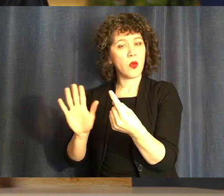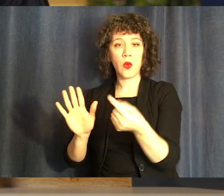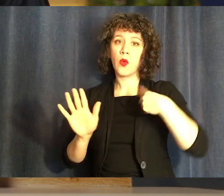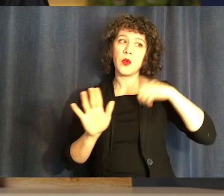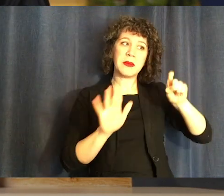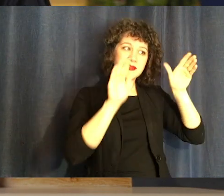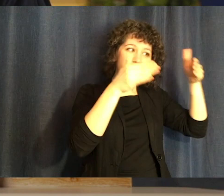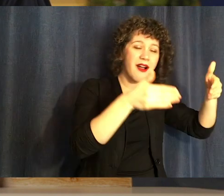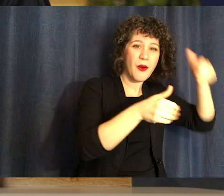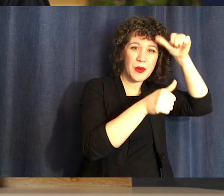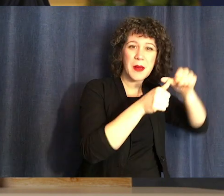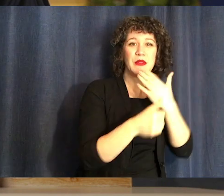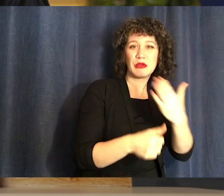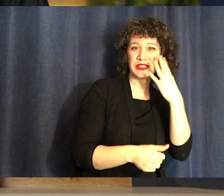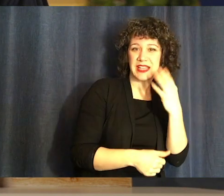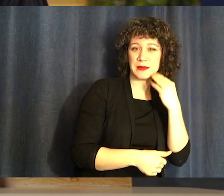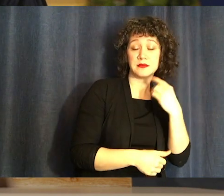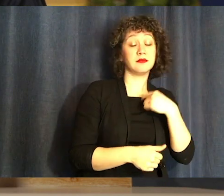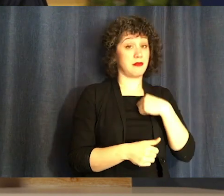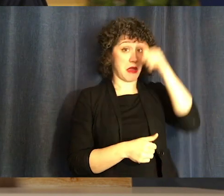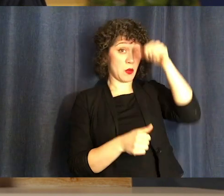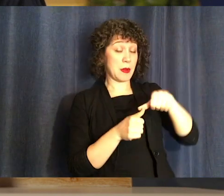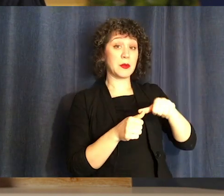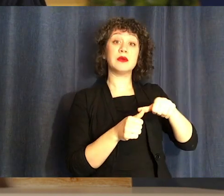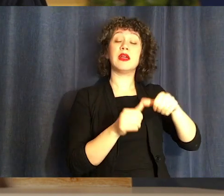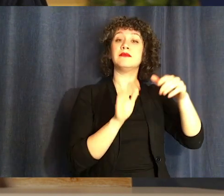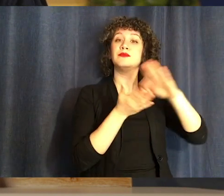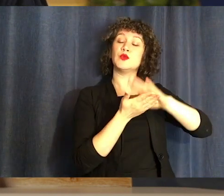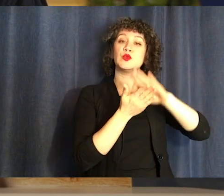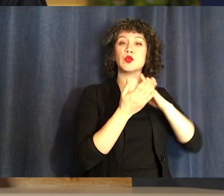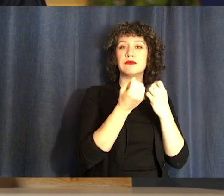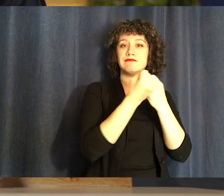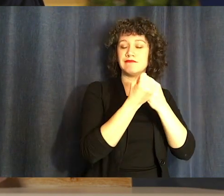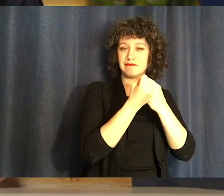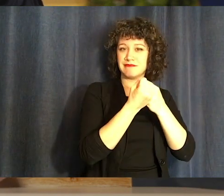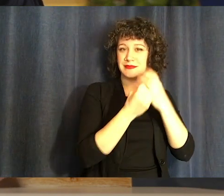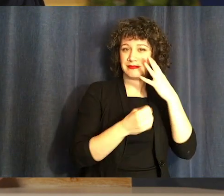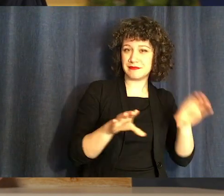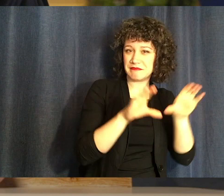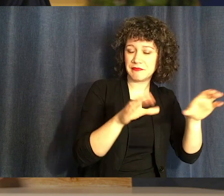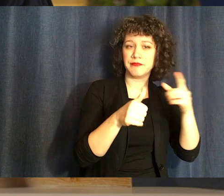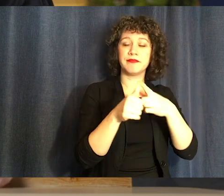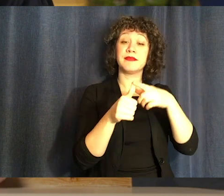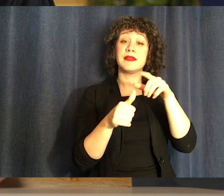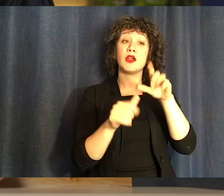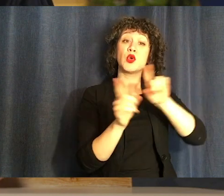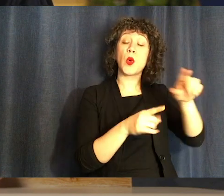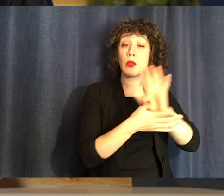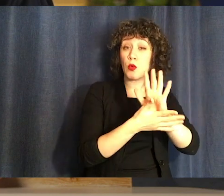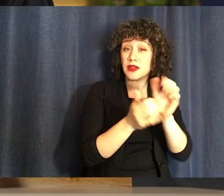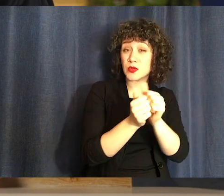will especially remember the school-sponsored adventures, like going to the movie with Soli's class, going to track and field regionals, or the many